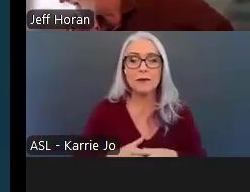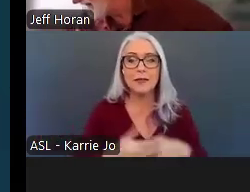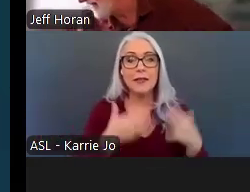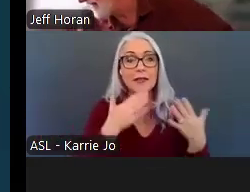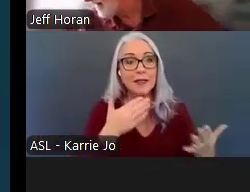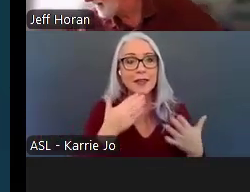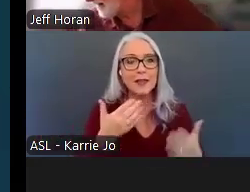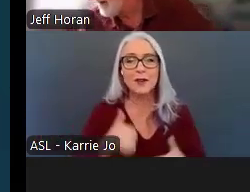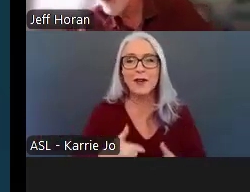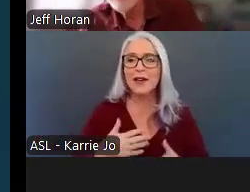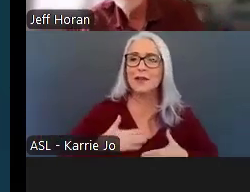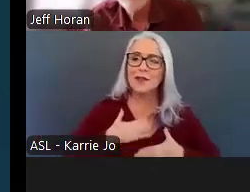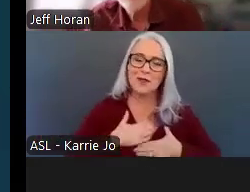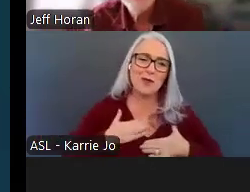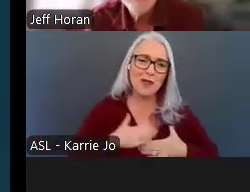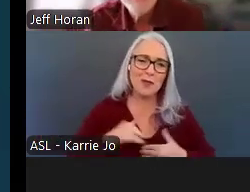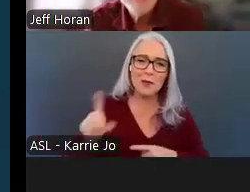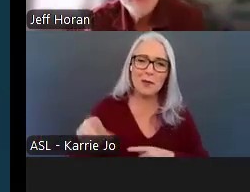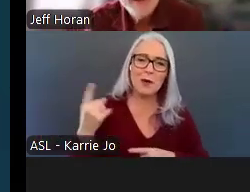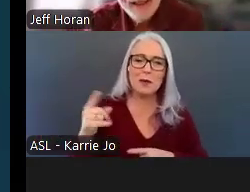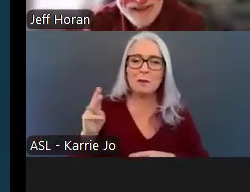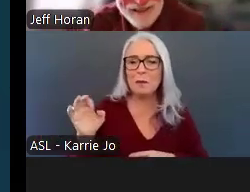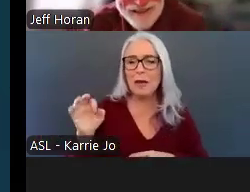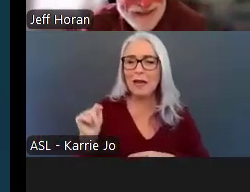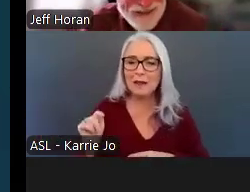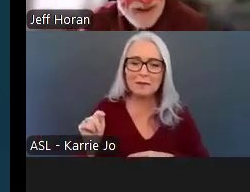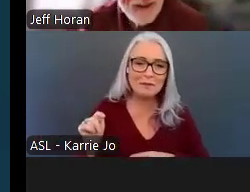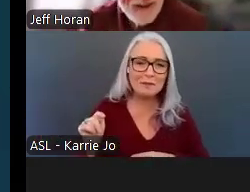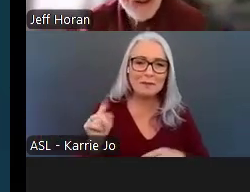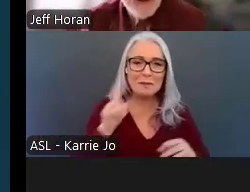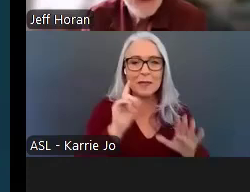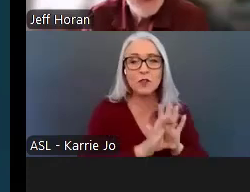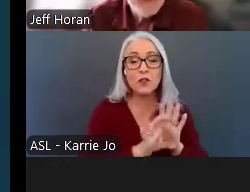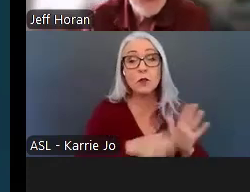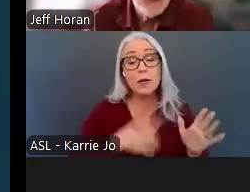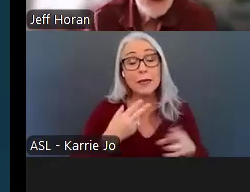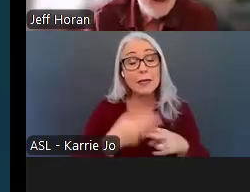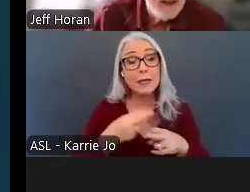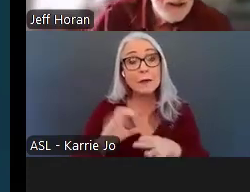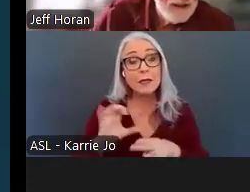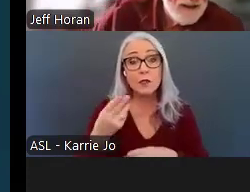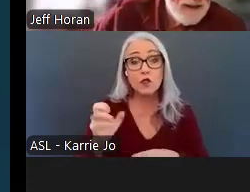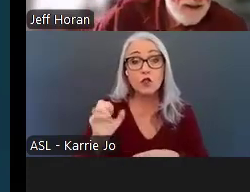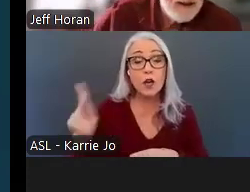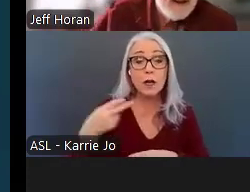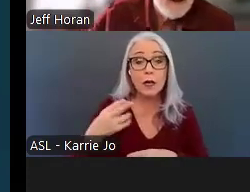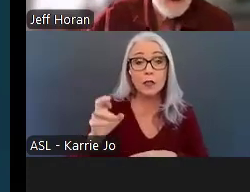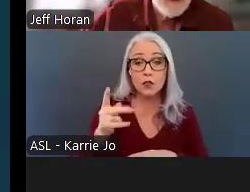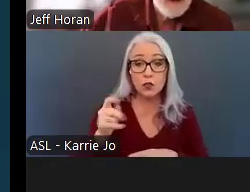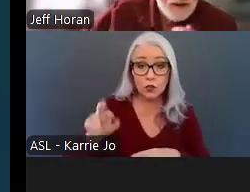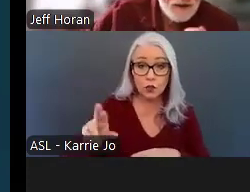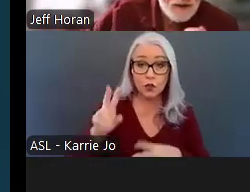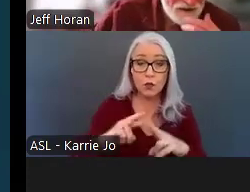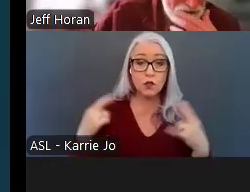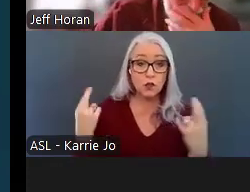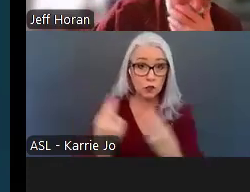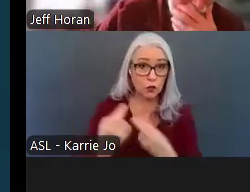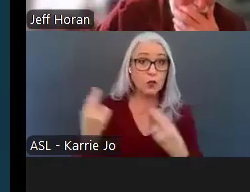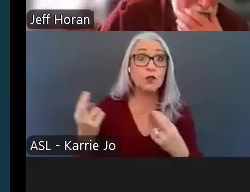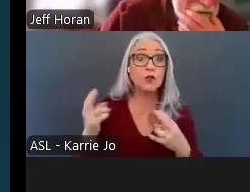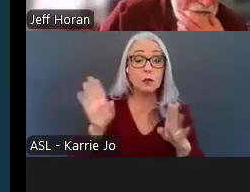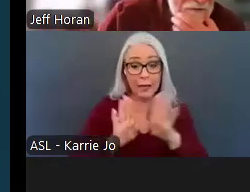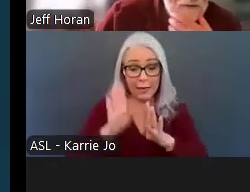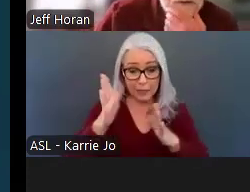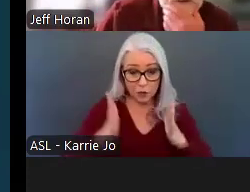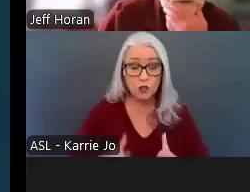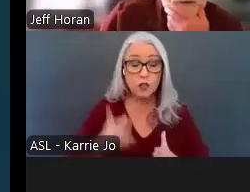wombat picture. My name is Chuck Hunter. I'm the regional refuge biologist for National Wildlife Refuges,